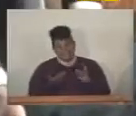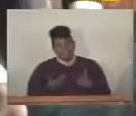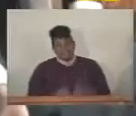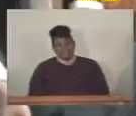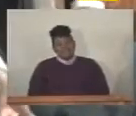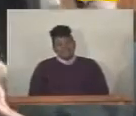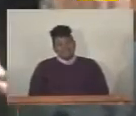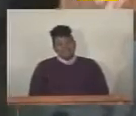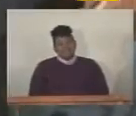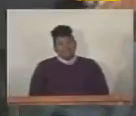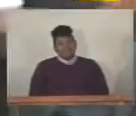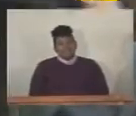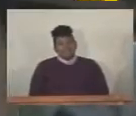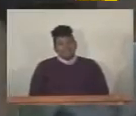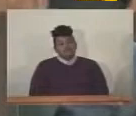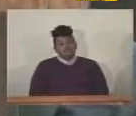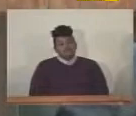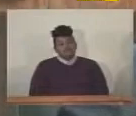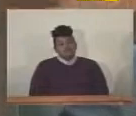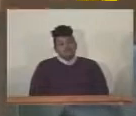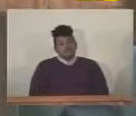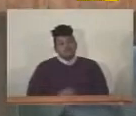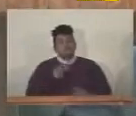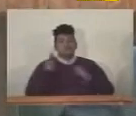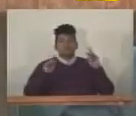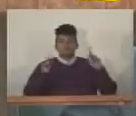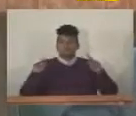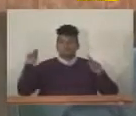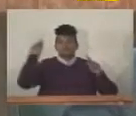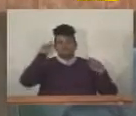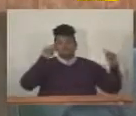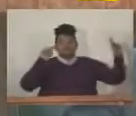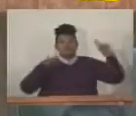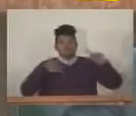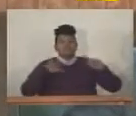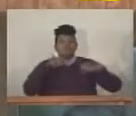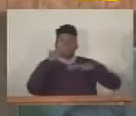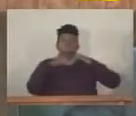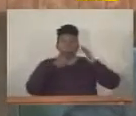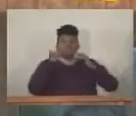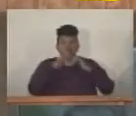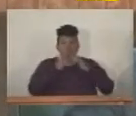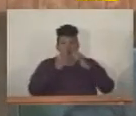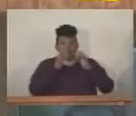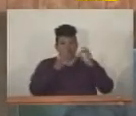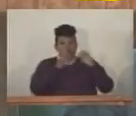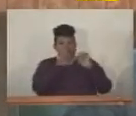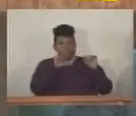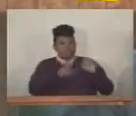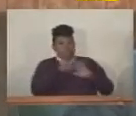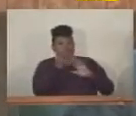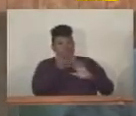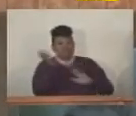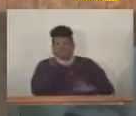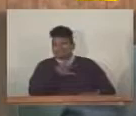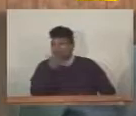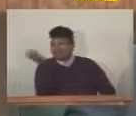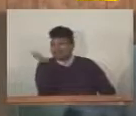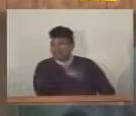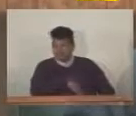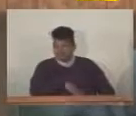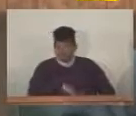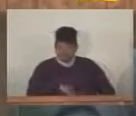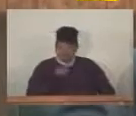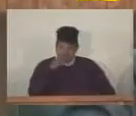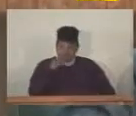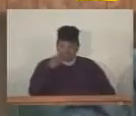discussion which we just had about the state of emergency. Because after all, they